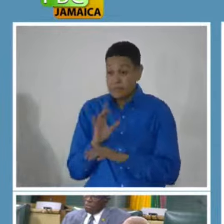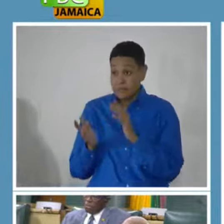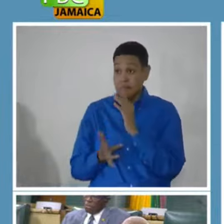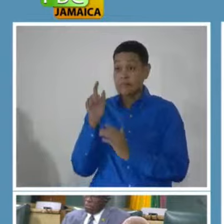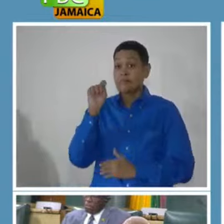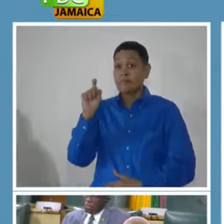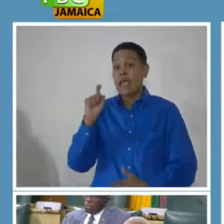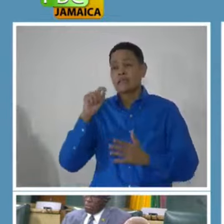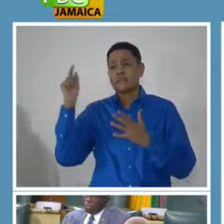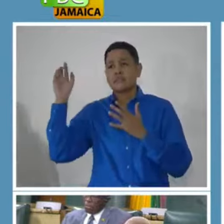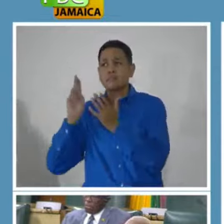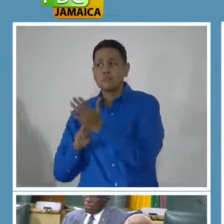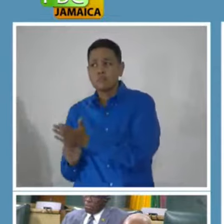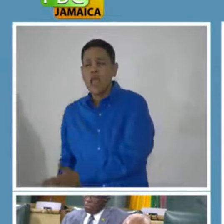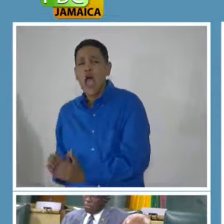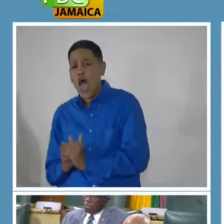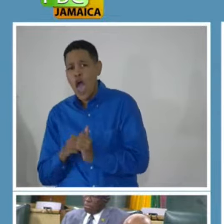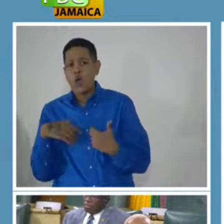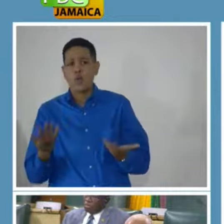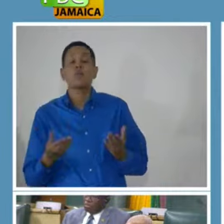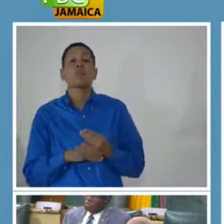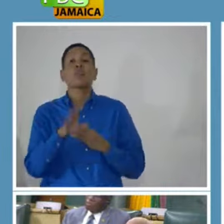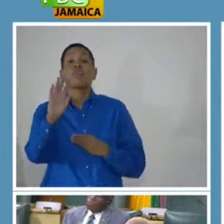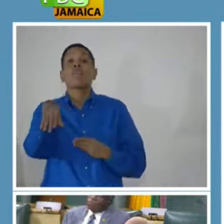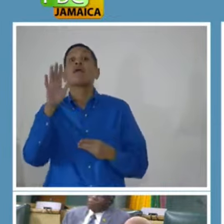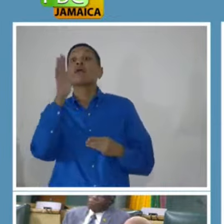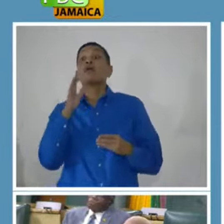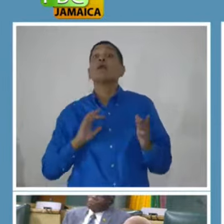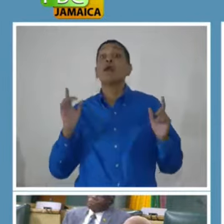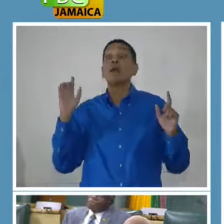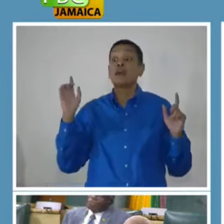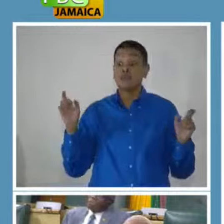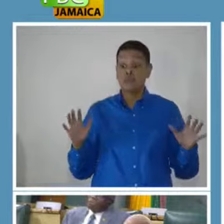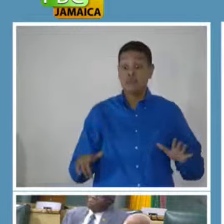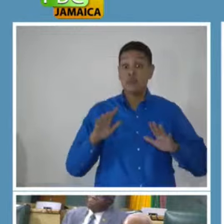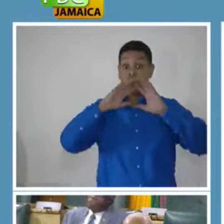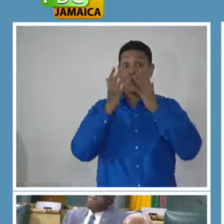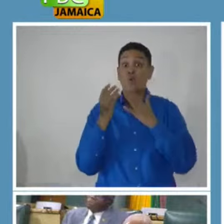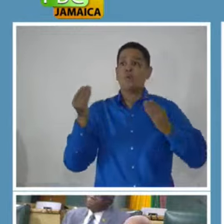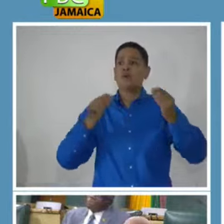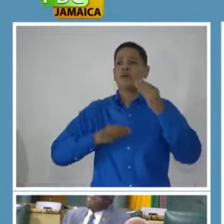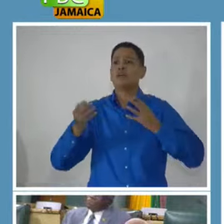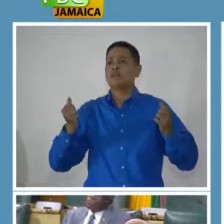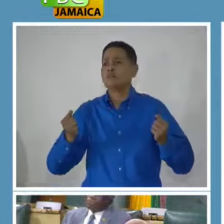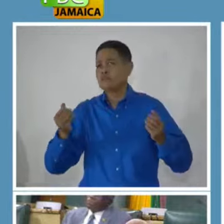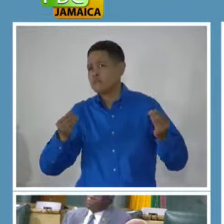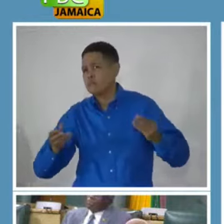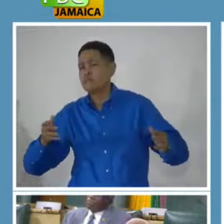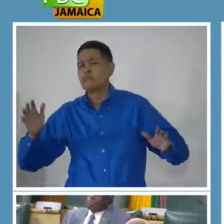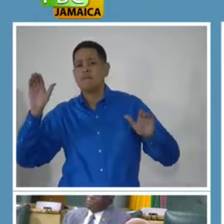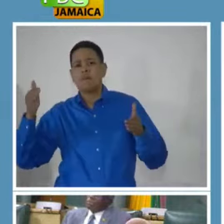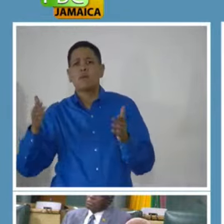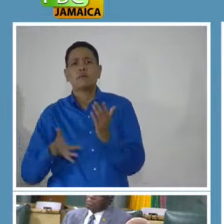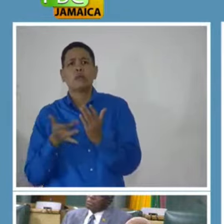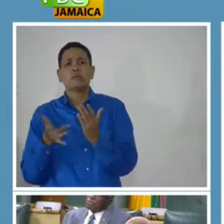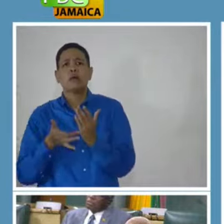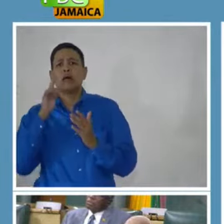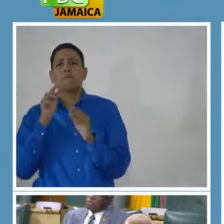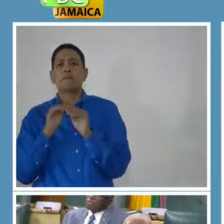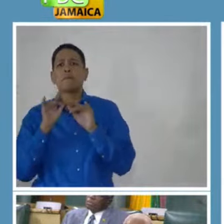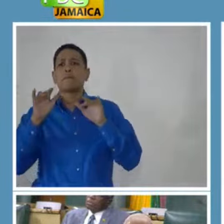taxation. Madam Speaker, as the global economy becomes increasingly digital,